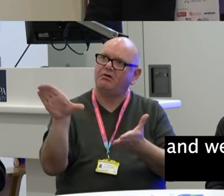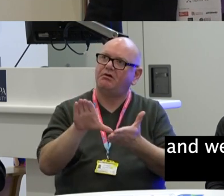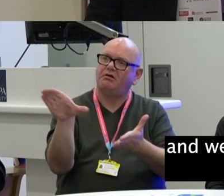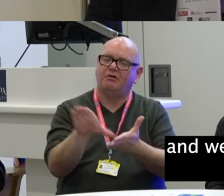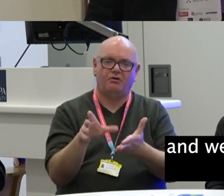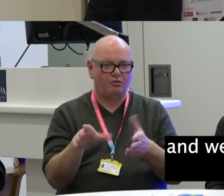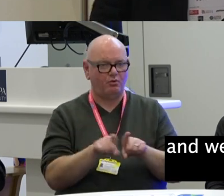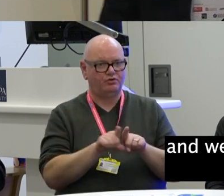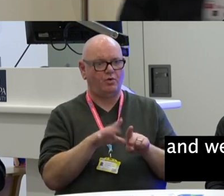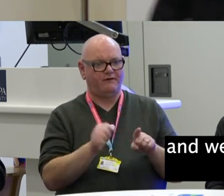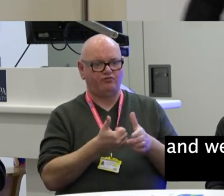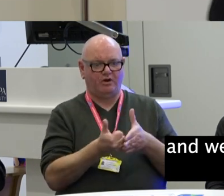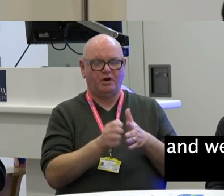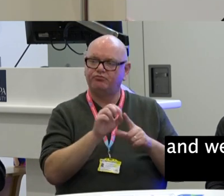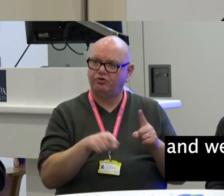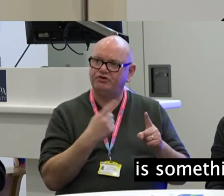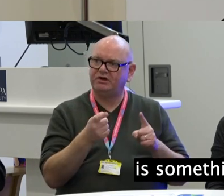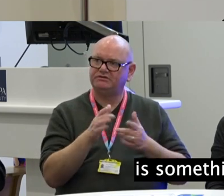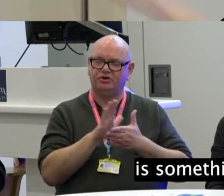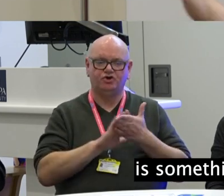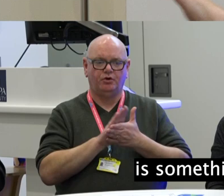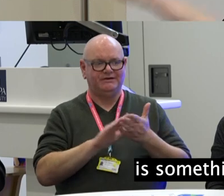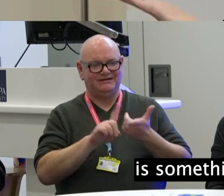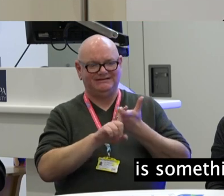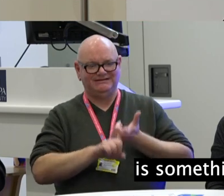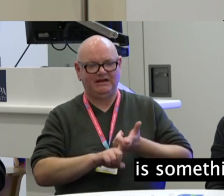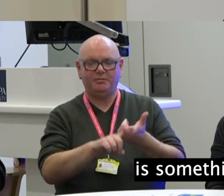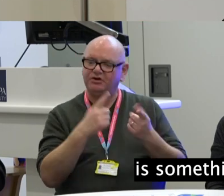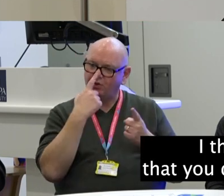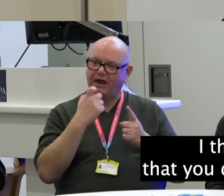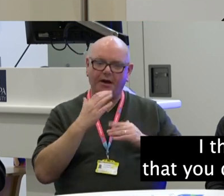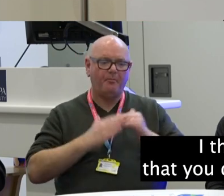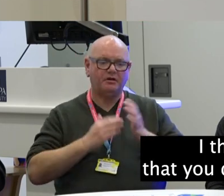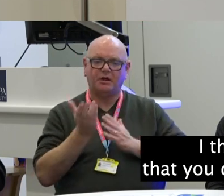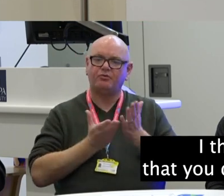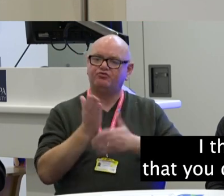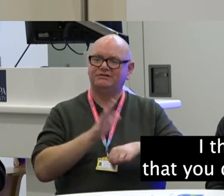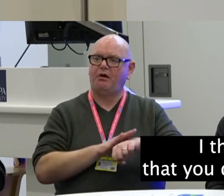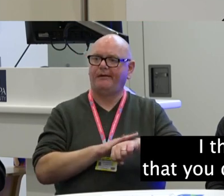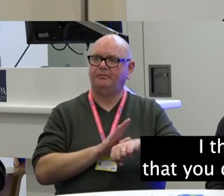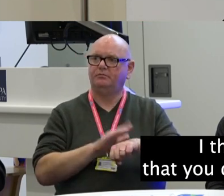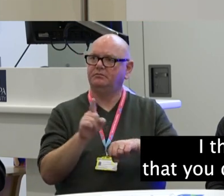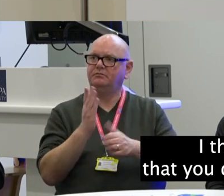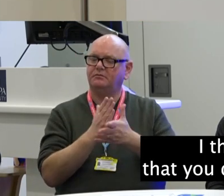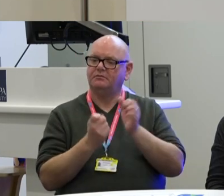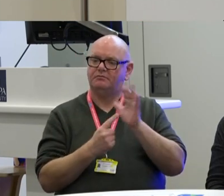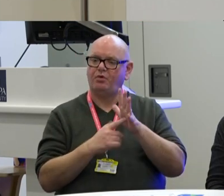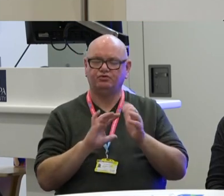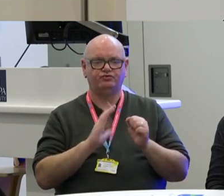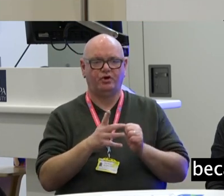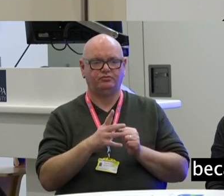that we run. So sustainability is something that you can build up over time. I think it's really important that you don't parachute into